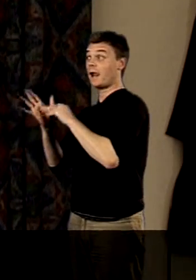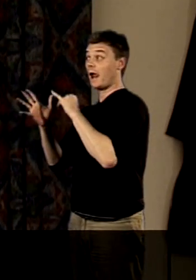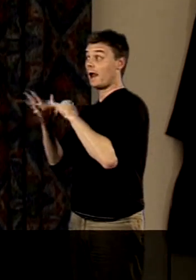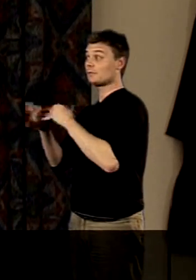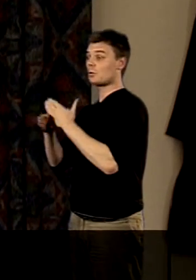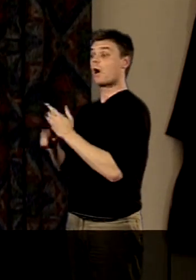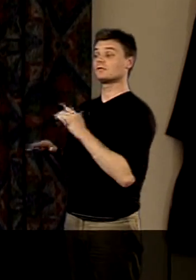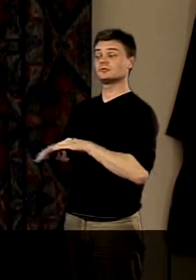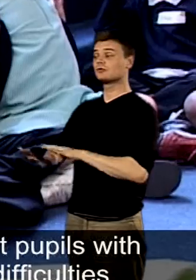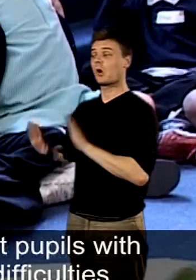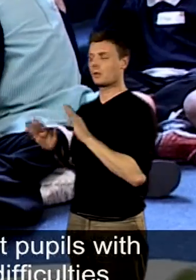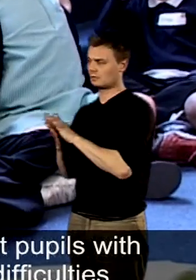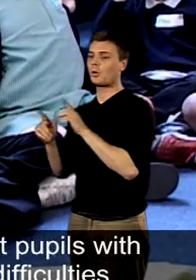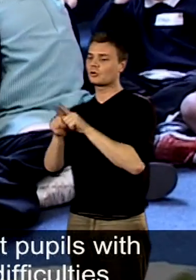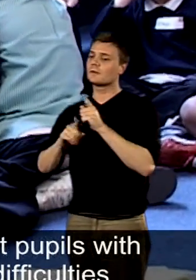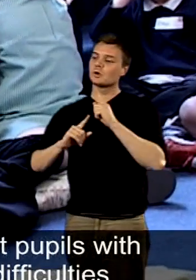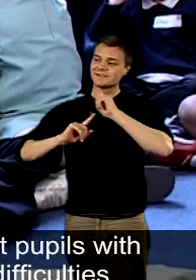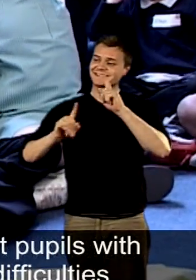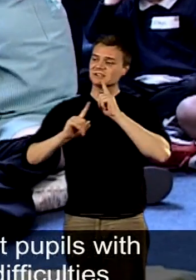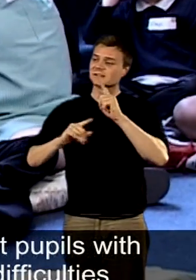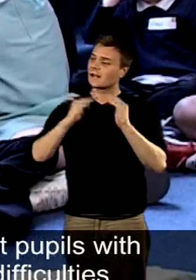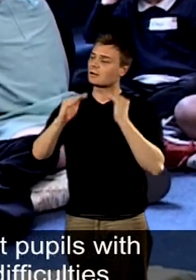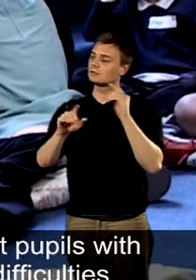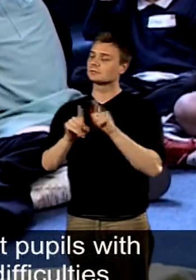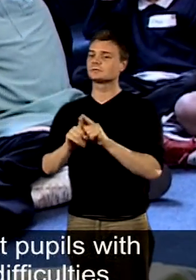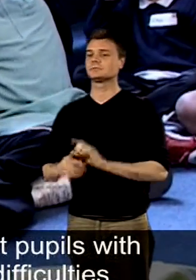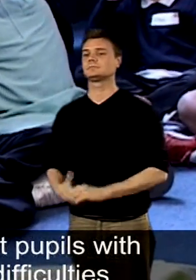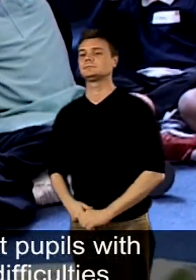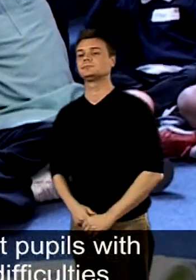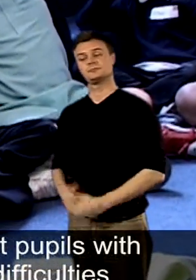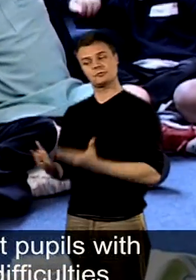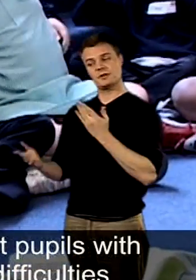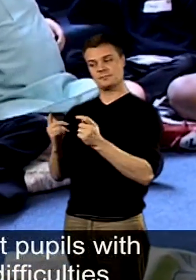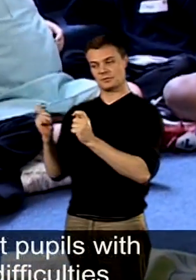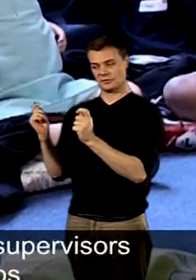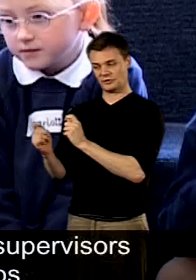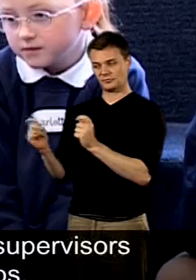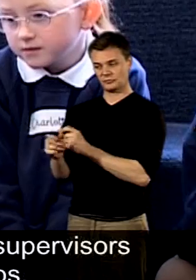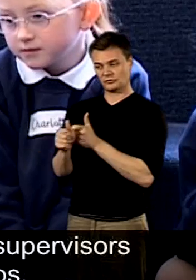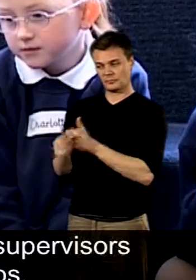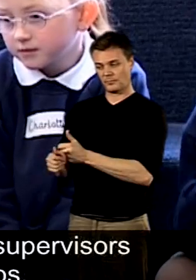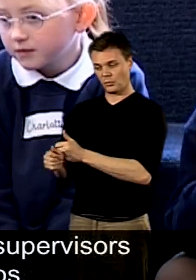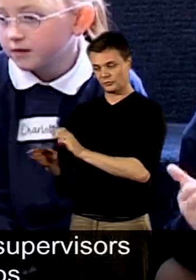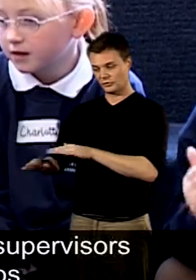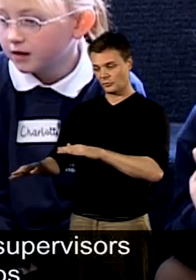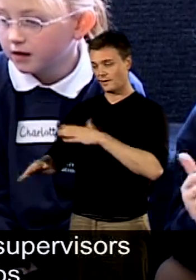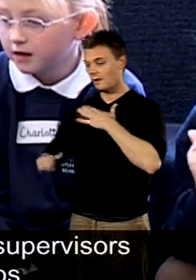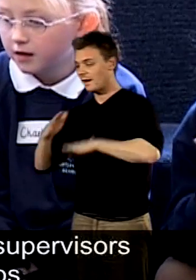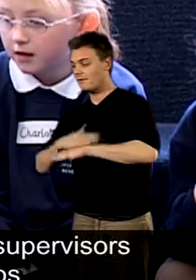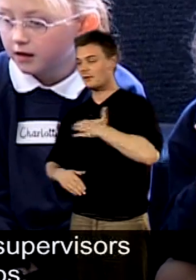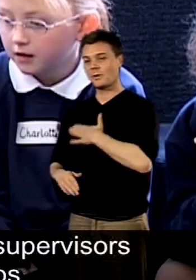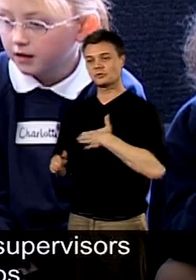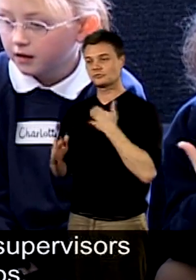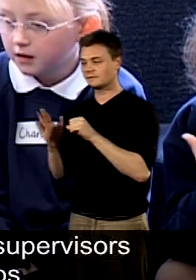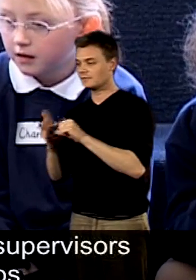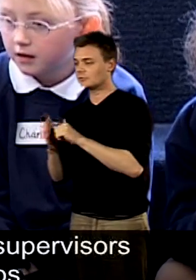for their own mental health. Yeah. Reasonable adjustments to support pupils with behavioural, emotional and social difficulties includes the training of lunchtime